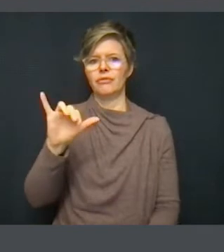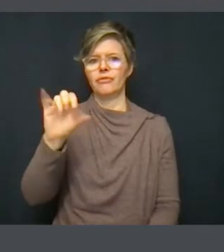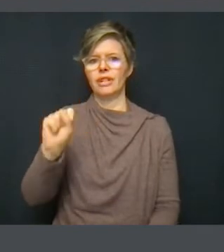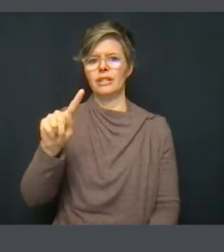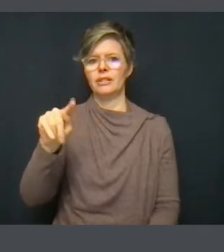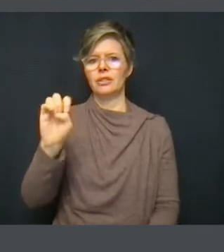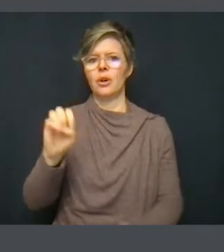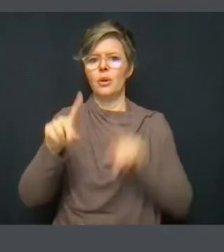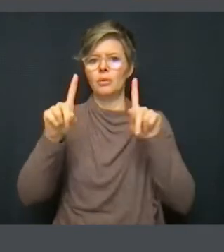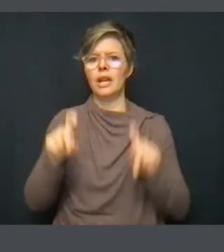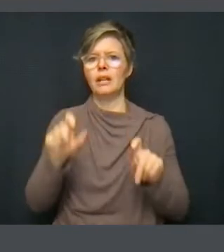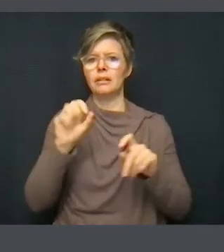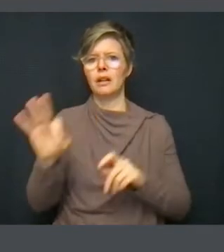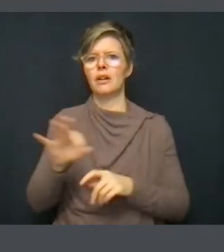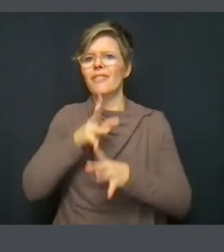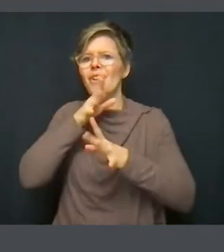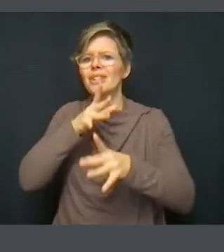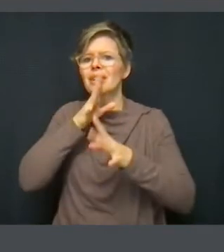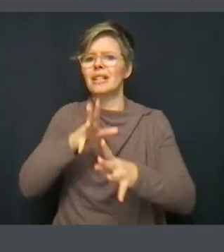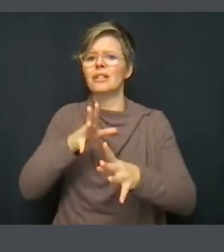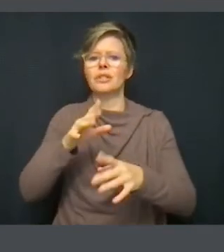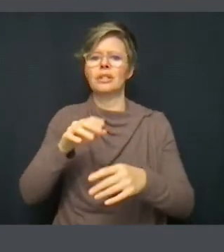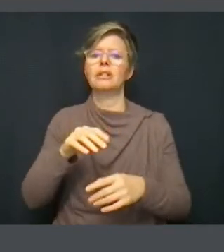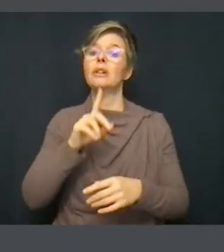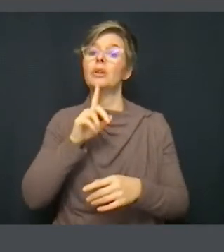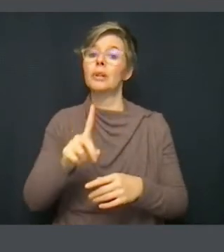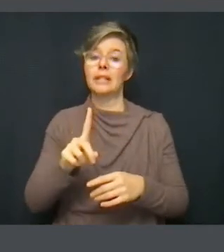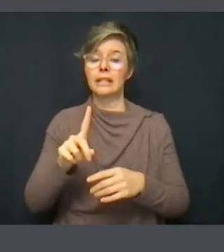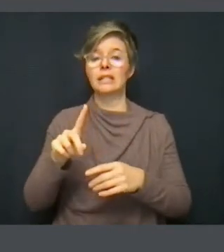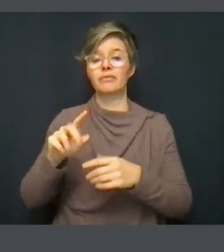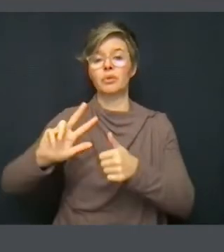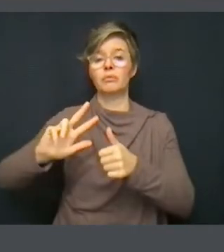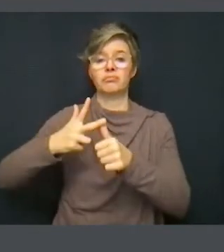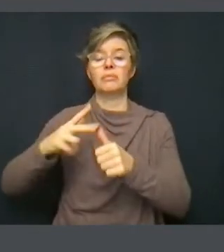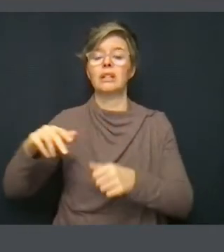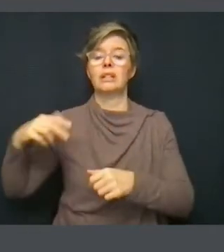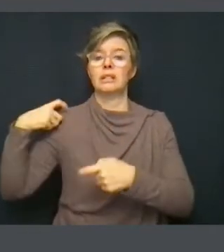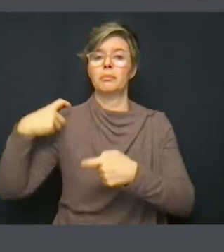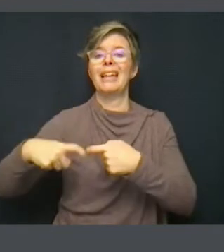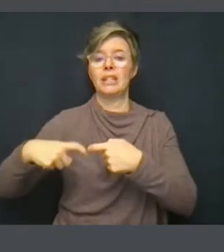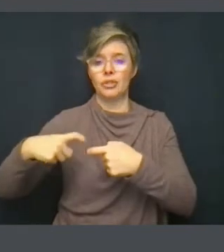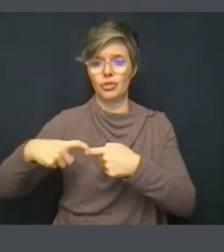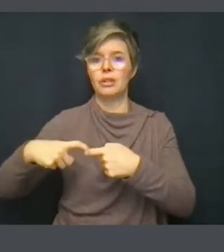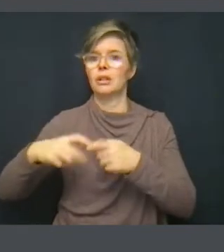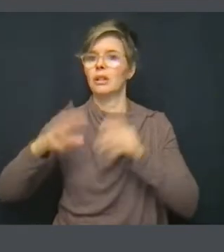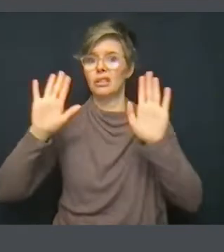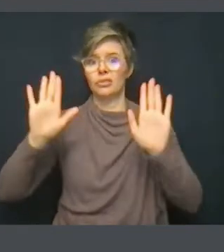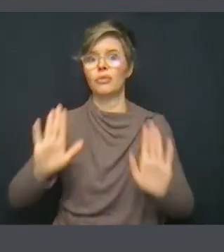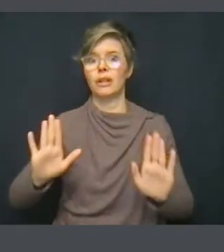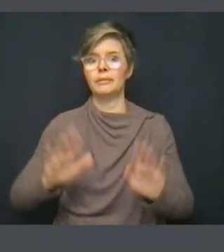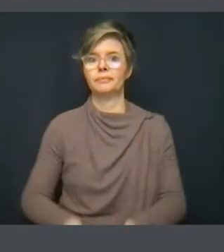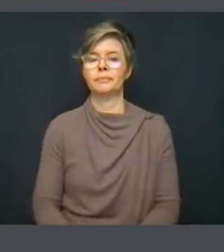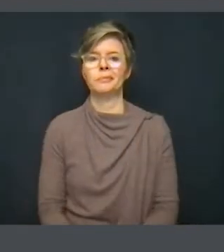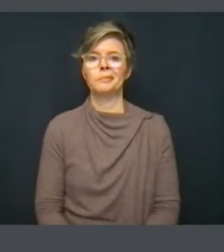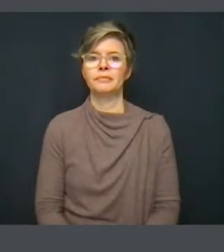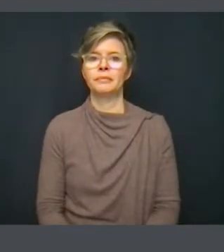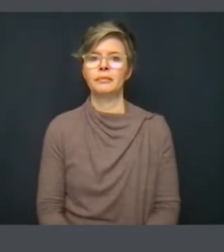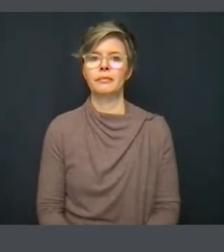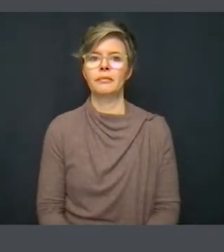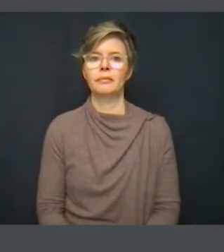version 3 in Spanish. It has both this one and this one, they have very good psychometric properties.